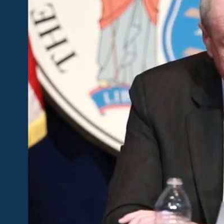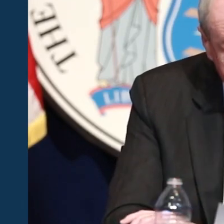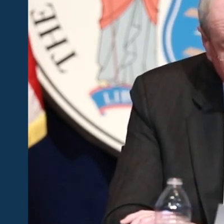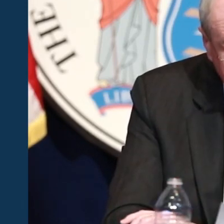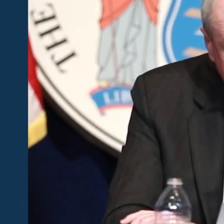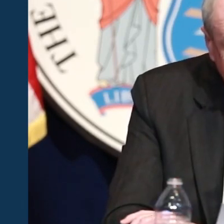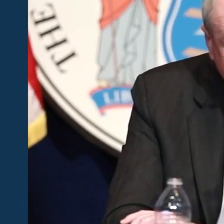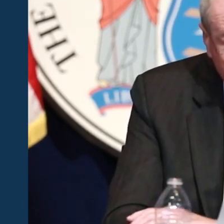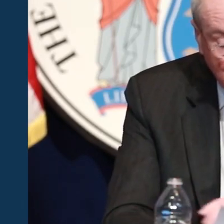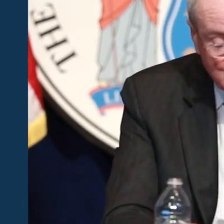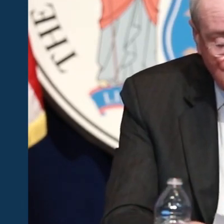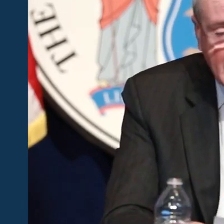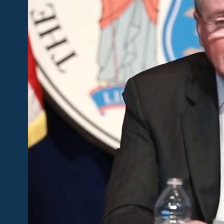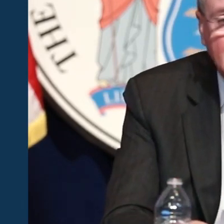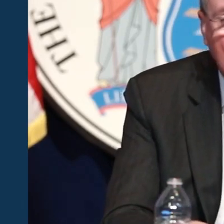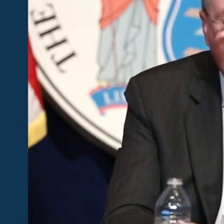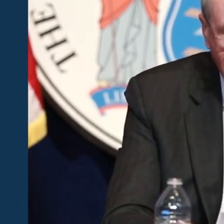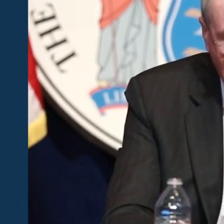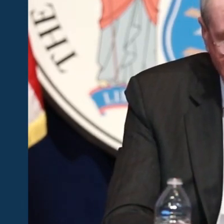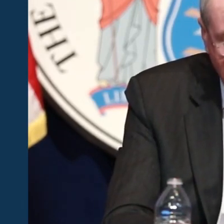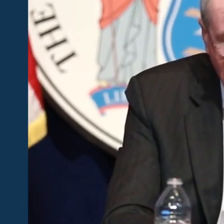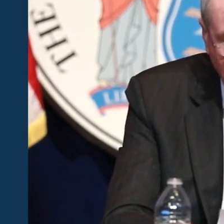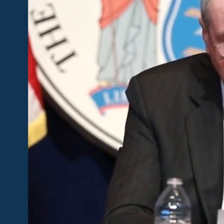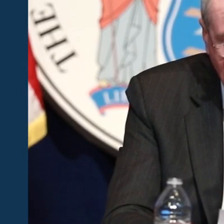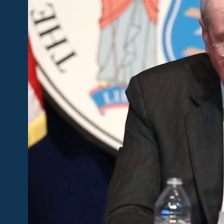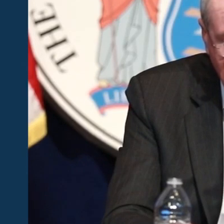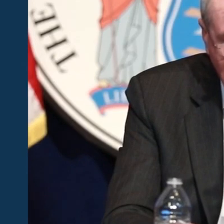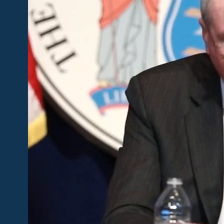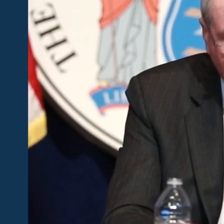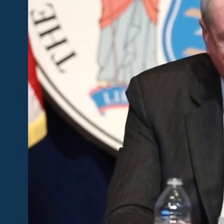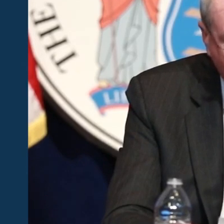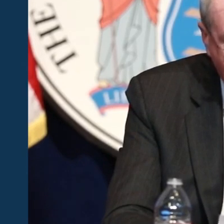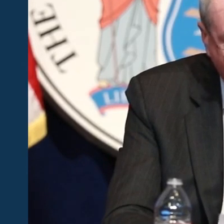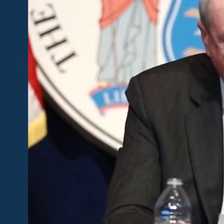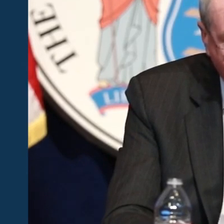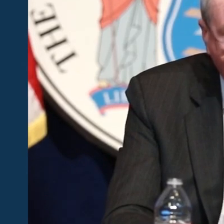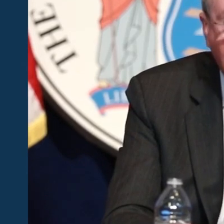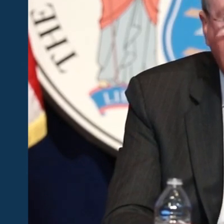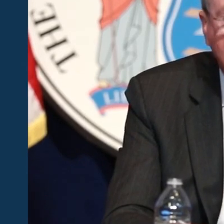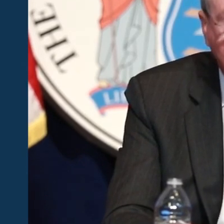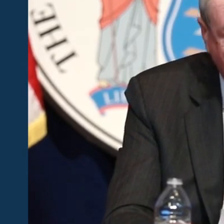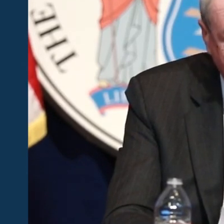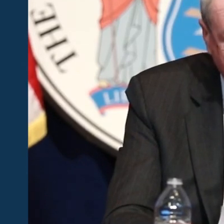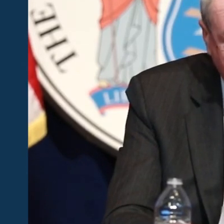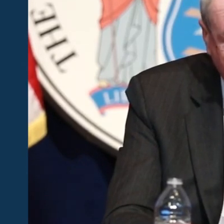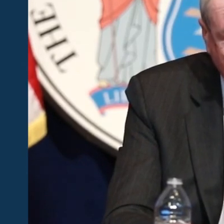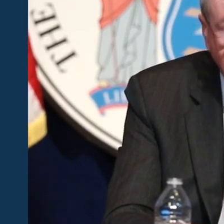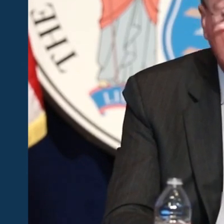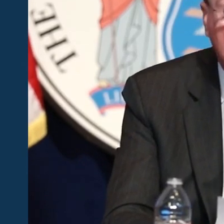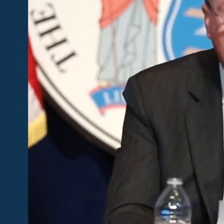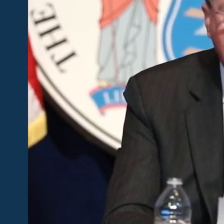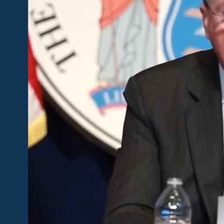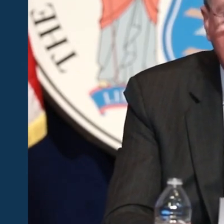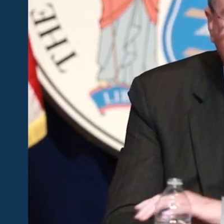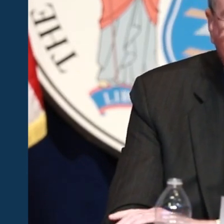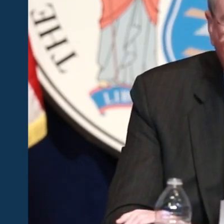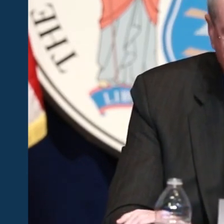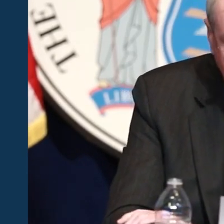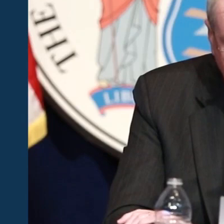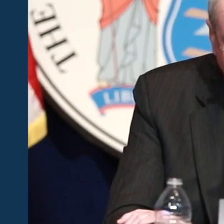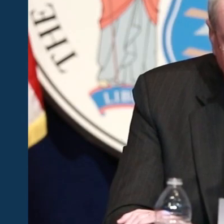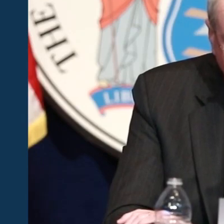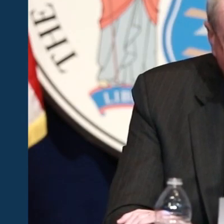PPE. Additionally, this weekend, 100,000 medical masks arrived at one of our warehouses thanks to the government of